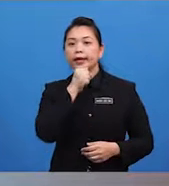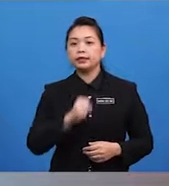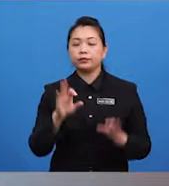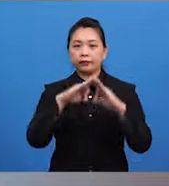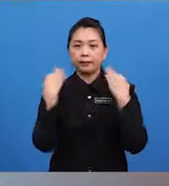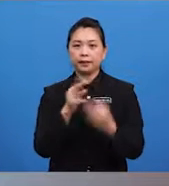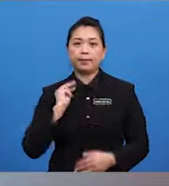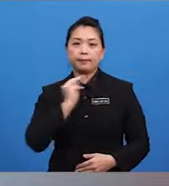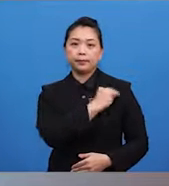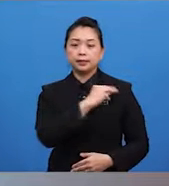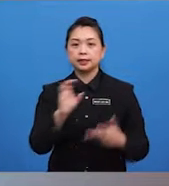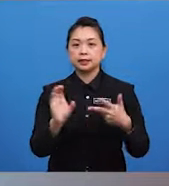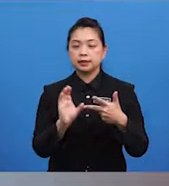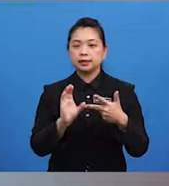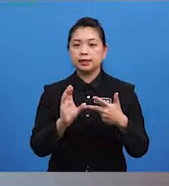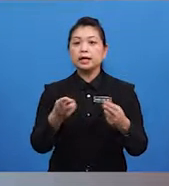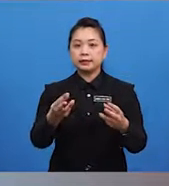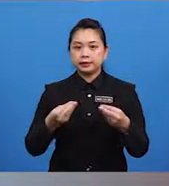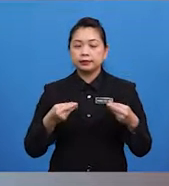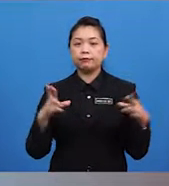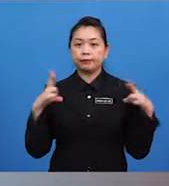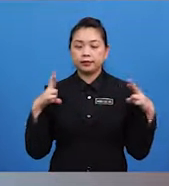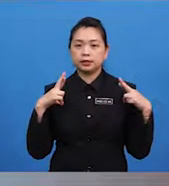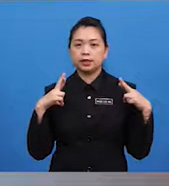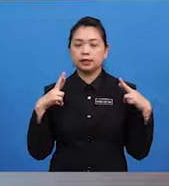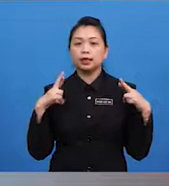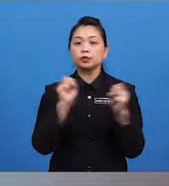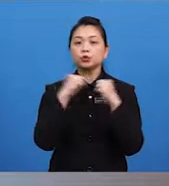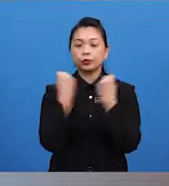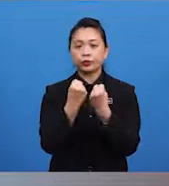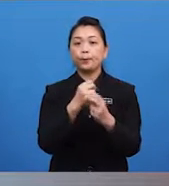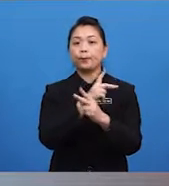members, C, receiving a pension and social protection.